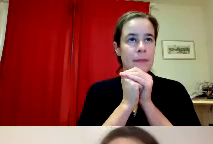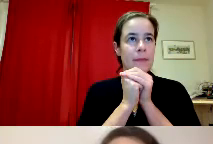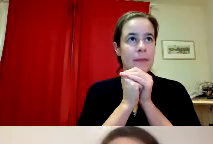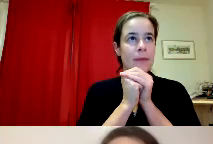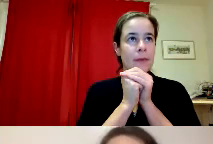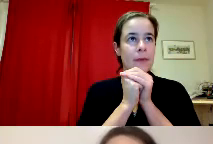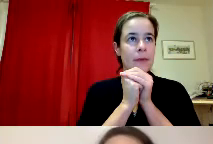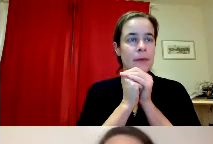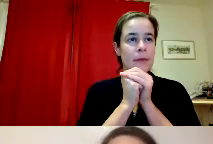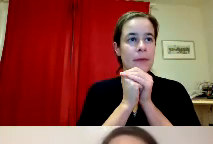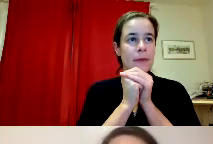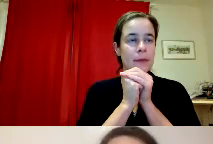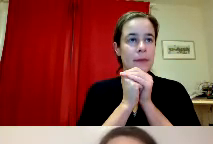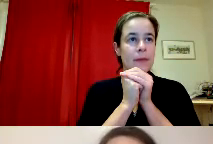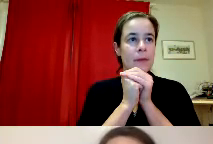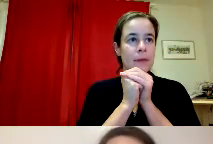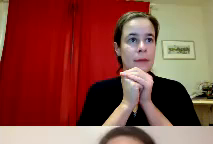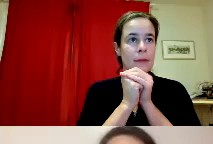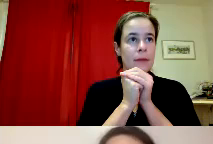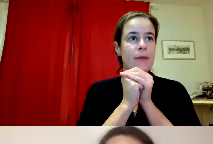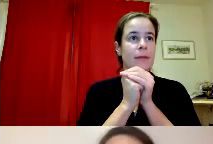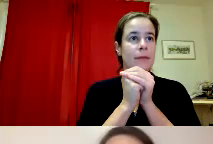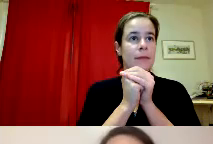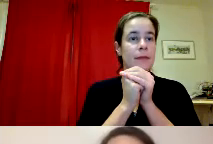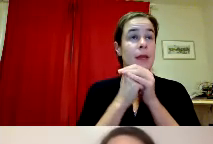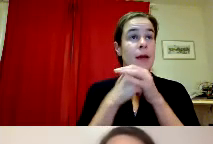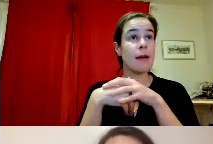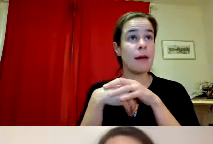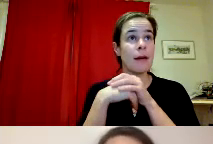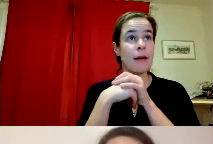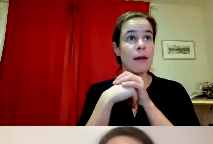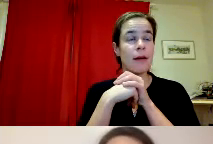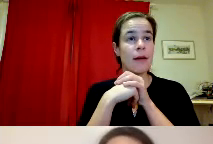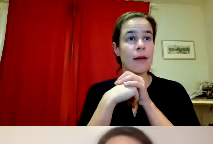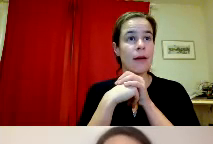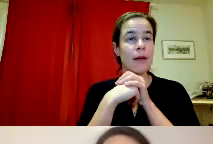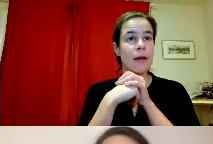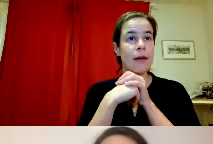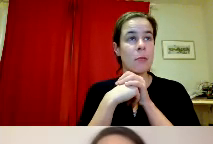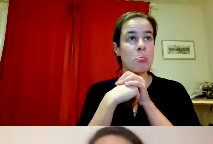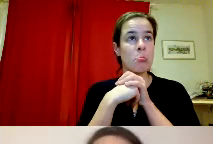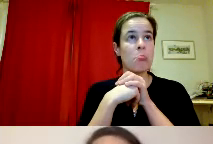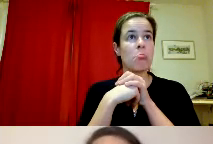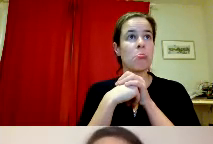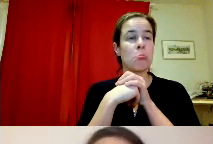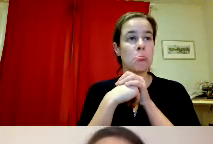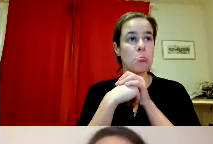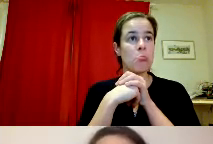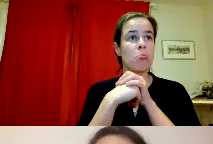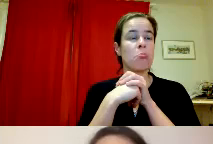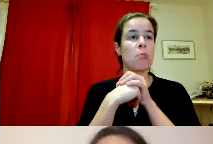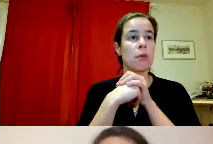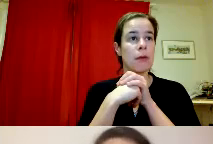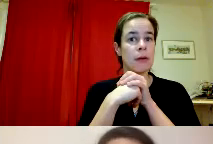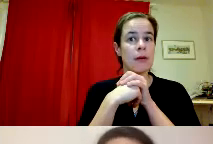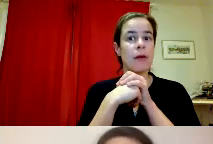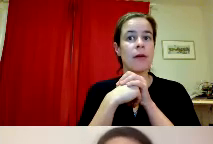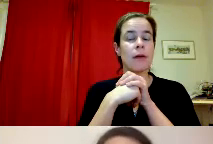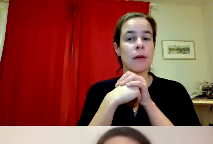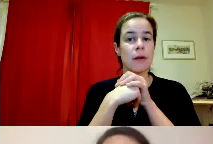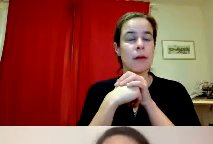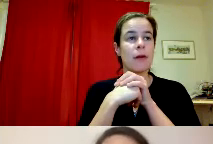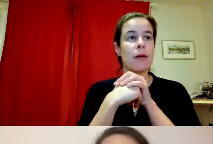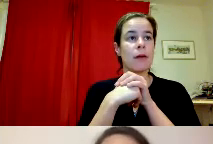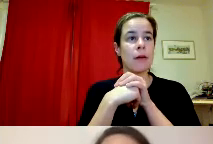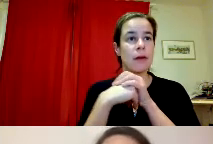Scotia in particular, we have very low rates of breastfeeding. We only have 22% of infants exclusively breastfed until 6 months, and that's